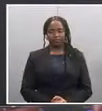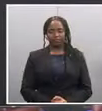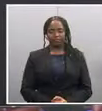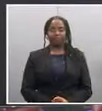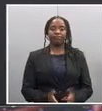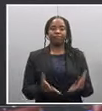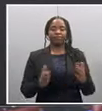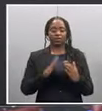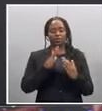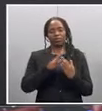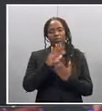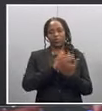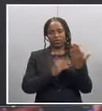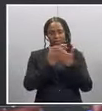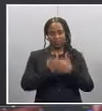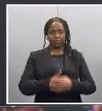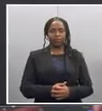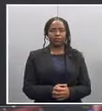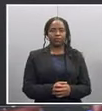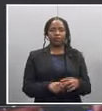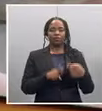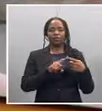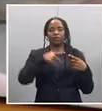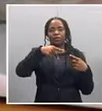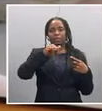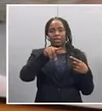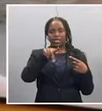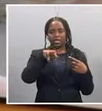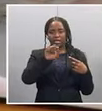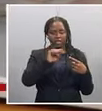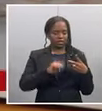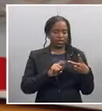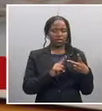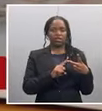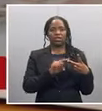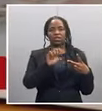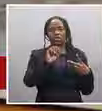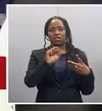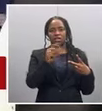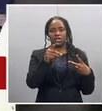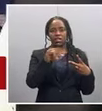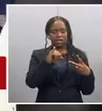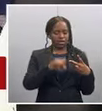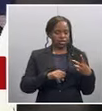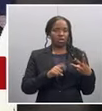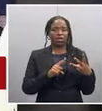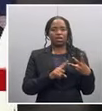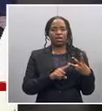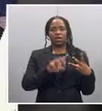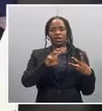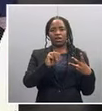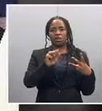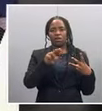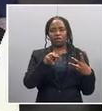Let's recap your top story this evening. Courtney Pieters, Sadia Sukraj, Charnel Hoch and